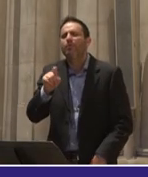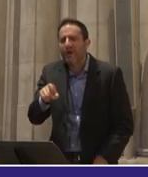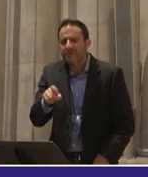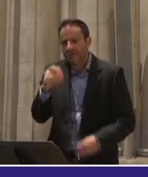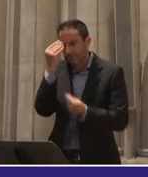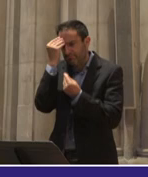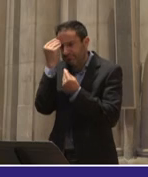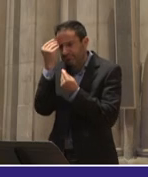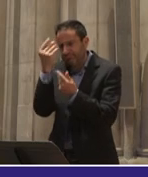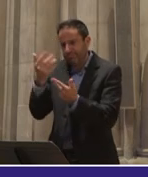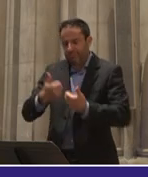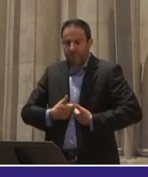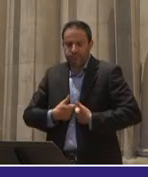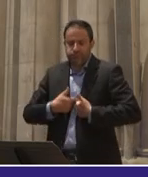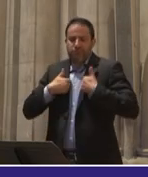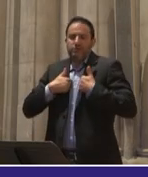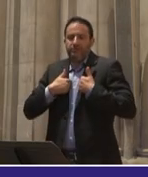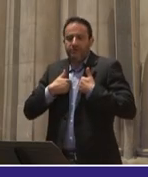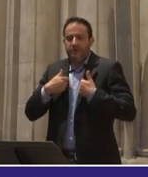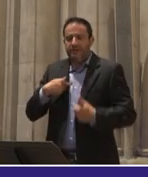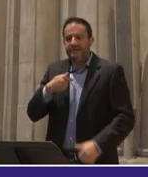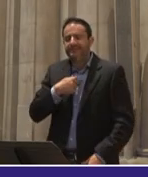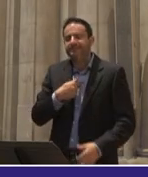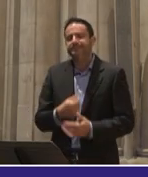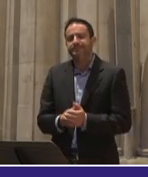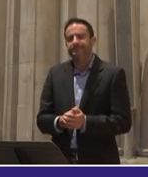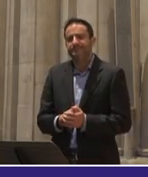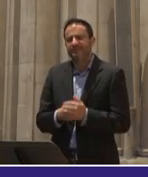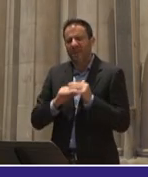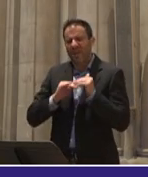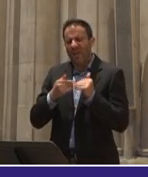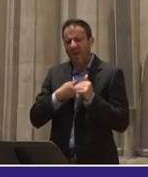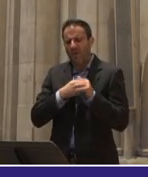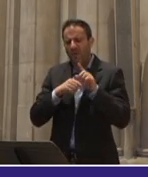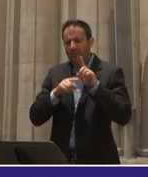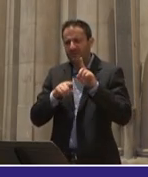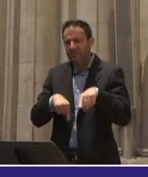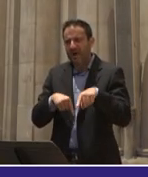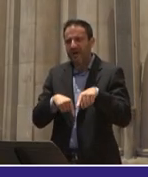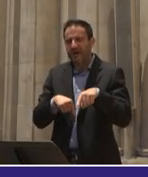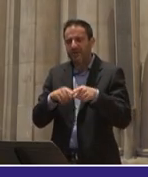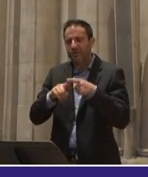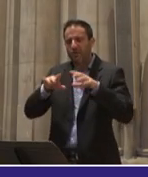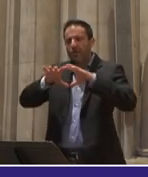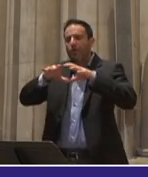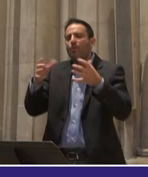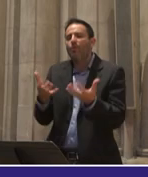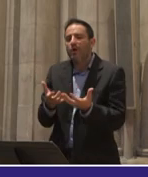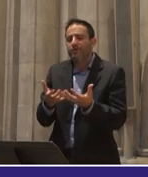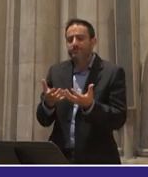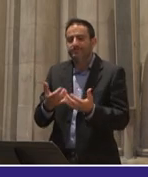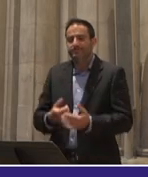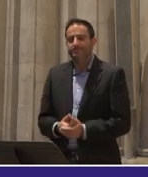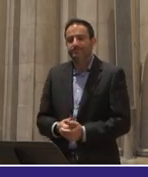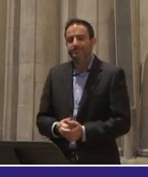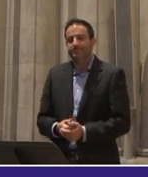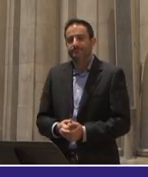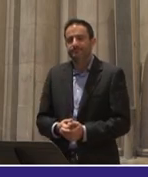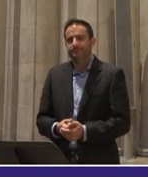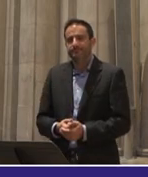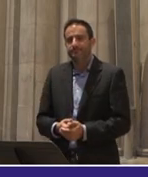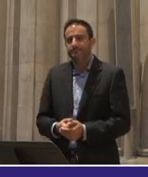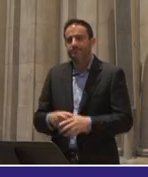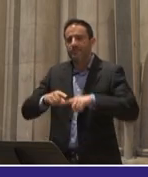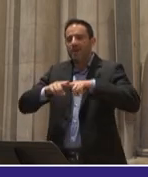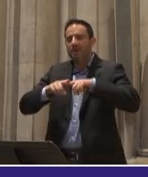inform and sustain us through life and how we respond to the world around us. They